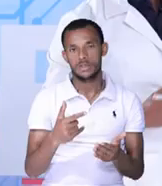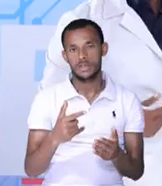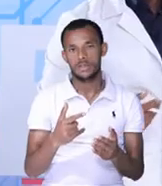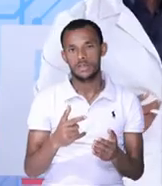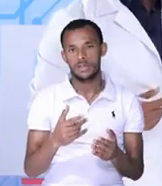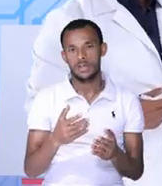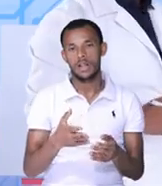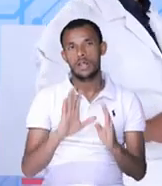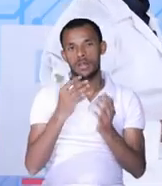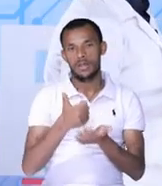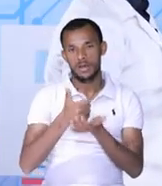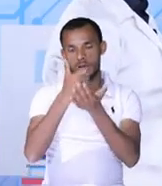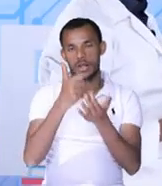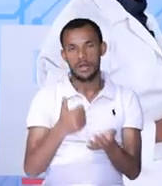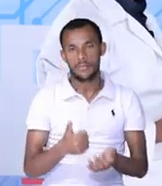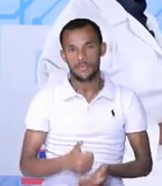let's see another guideline.